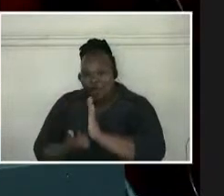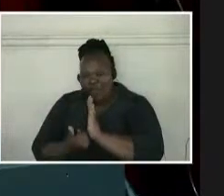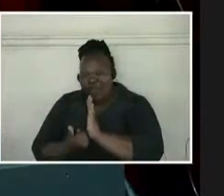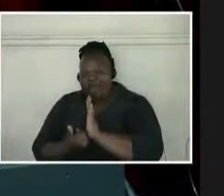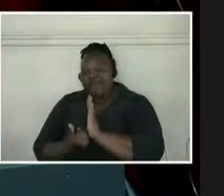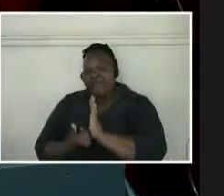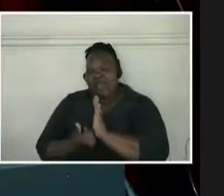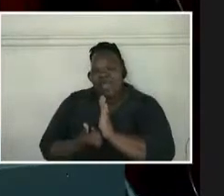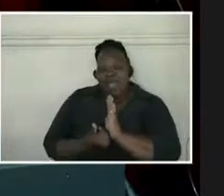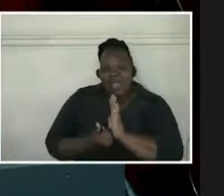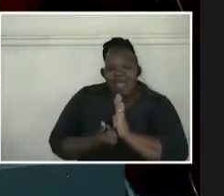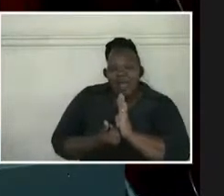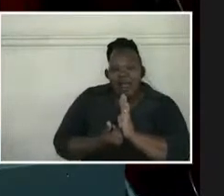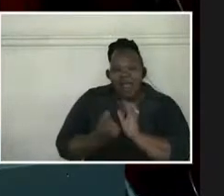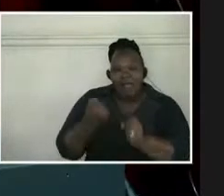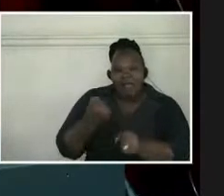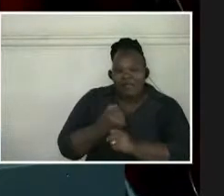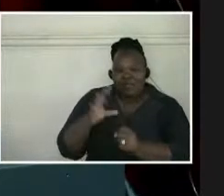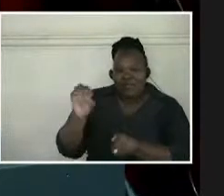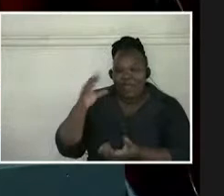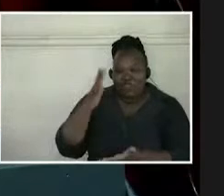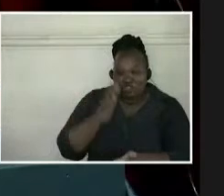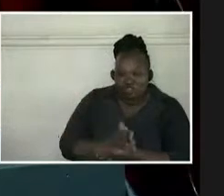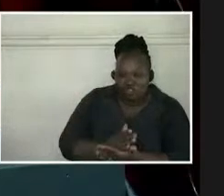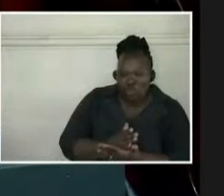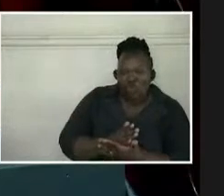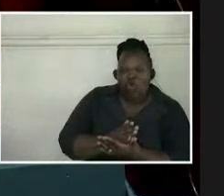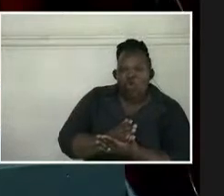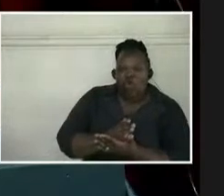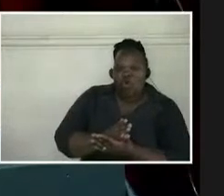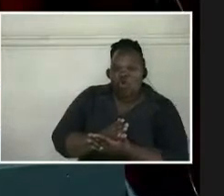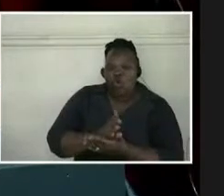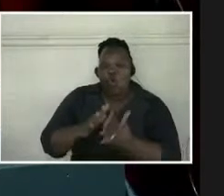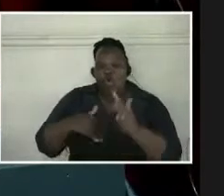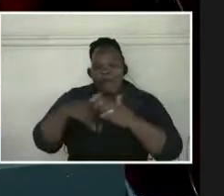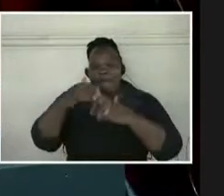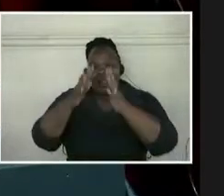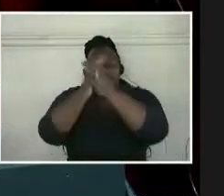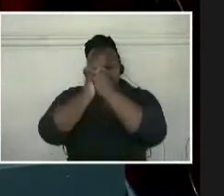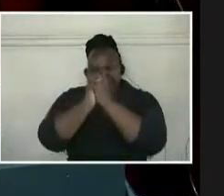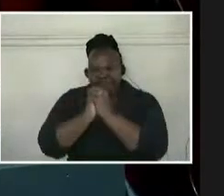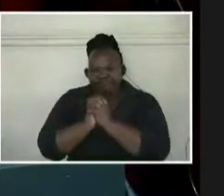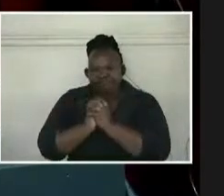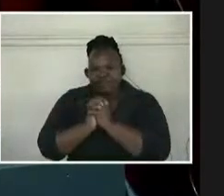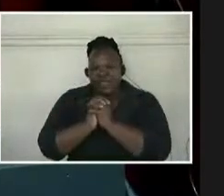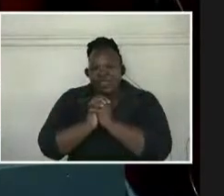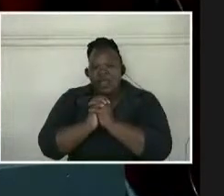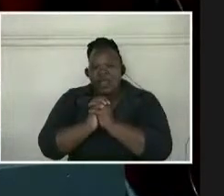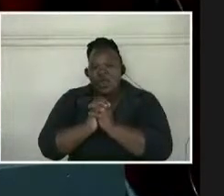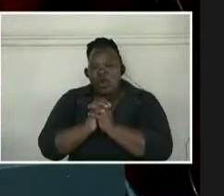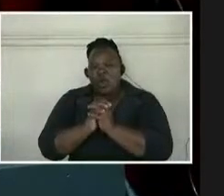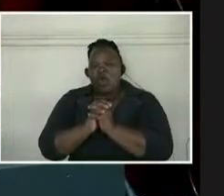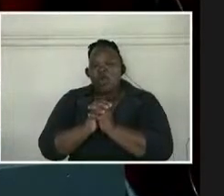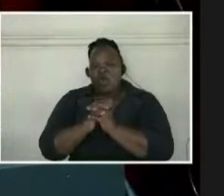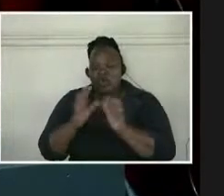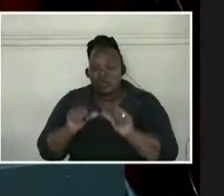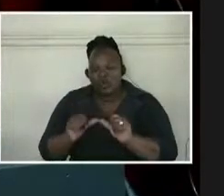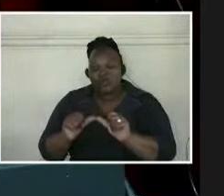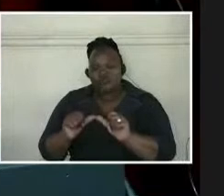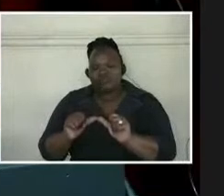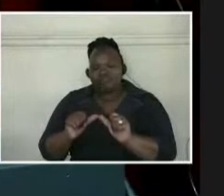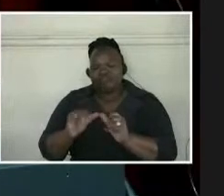tailor-made to ensure that we live to the mood build social cohesion while ensuring that we keep our